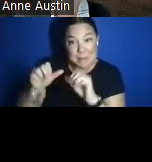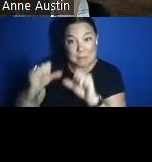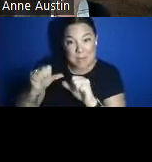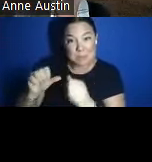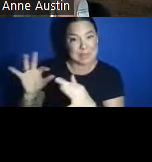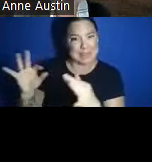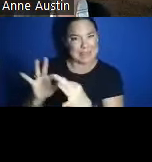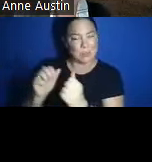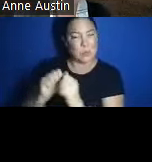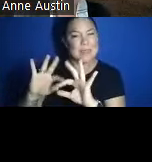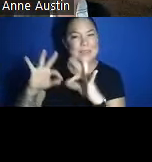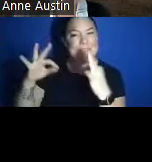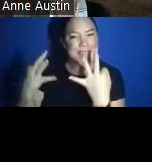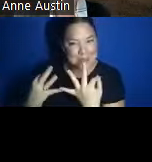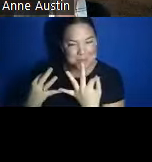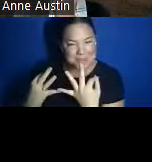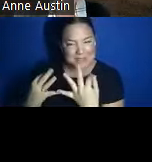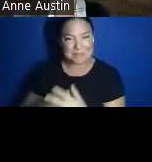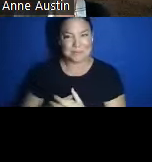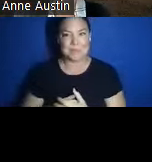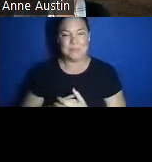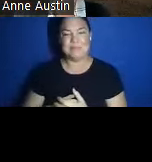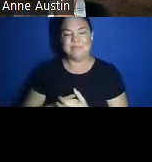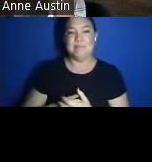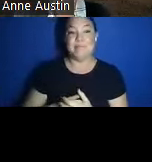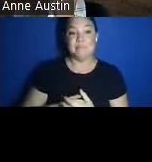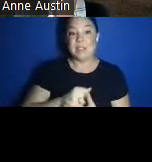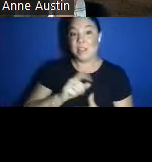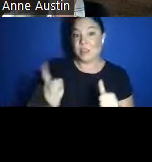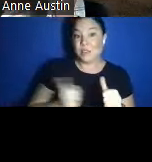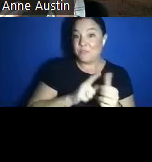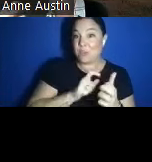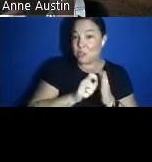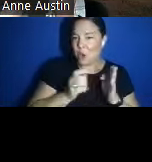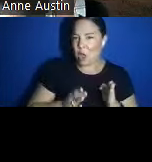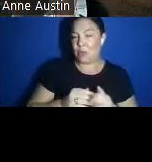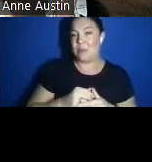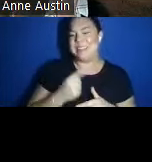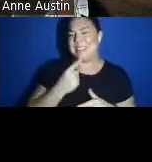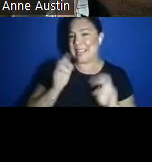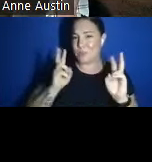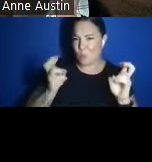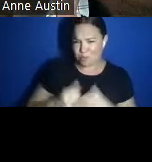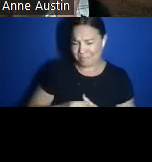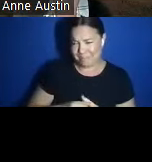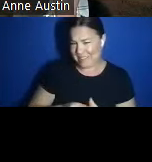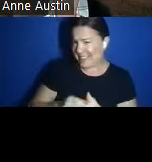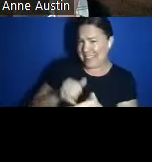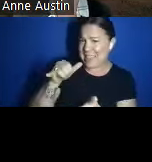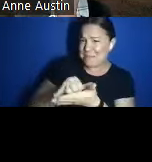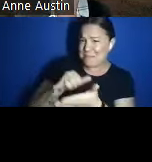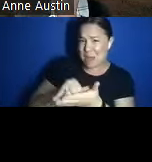family. And he says that Briere was doing essentially, he says, quote, the impossible to save the honor of tattooed